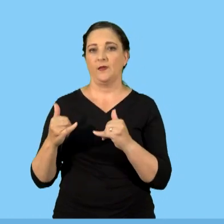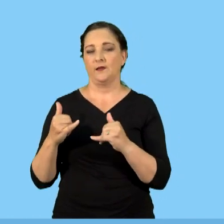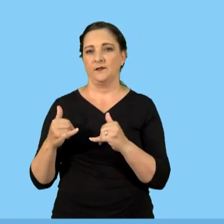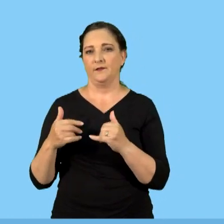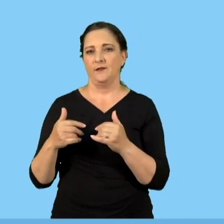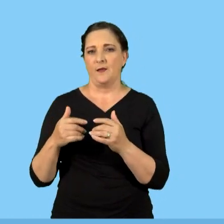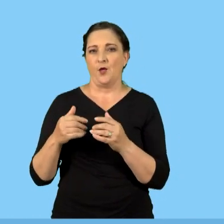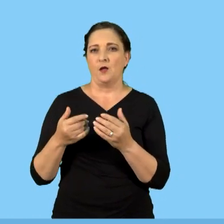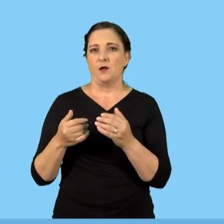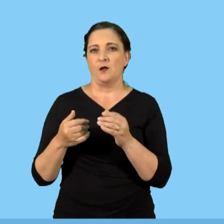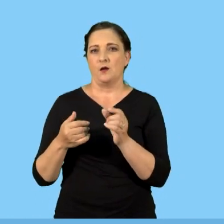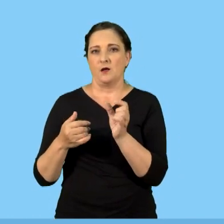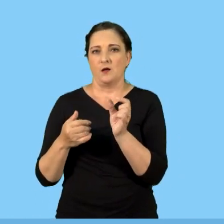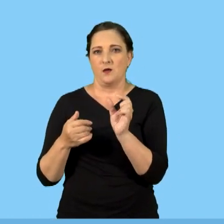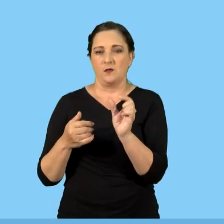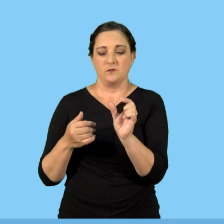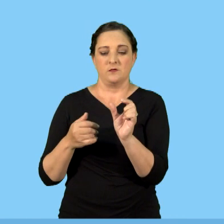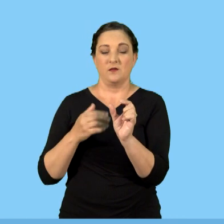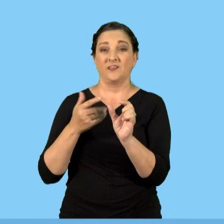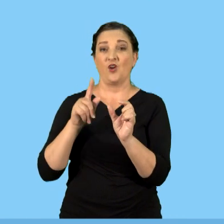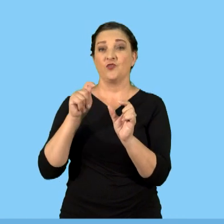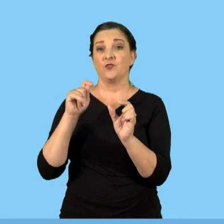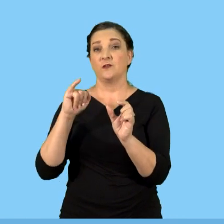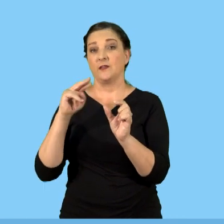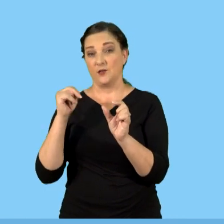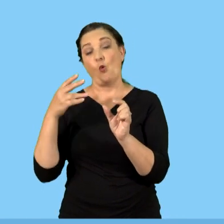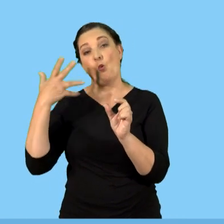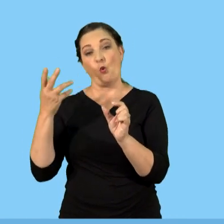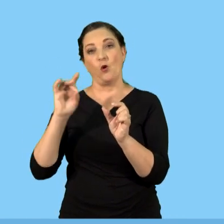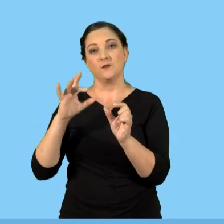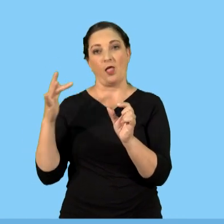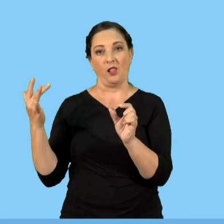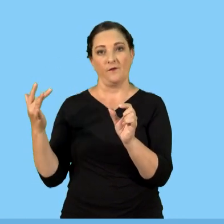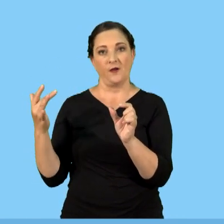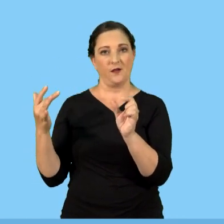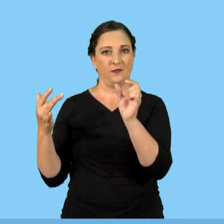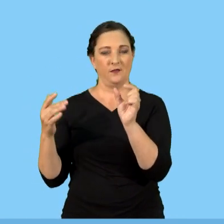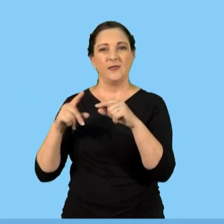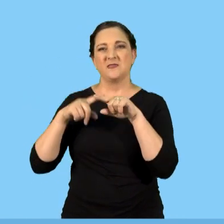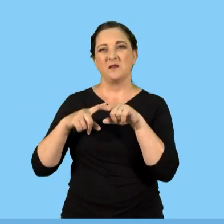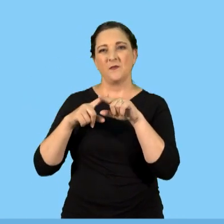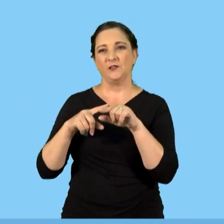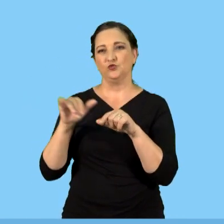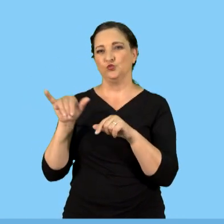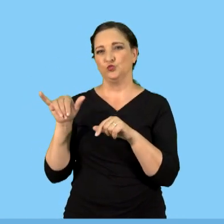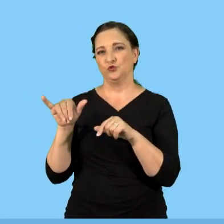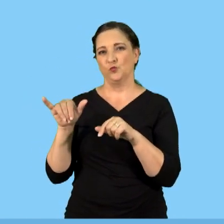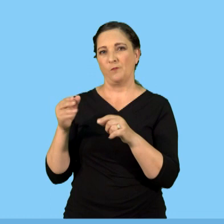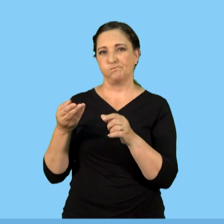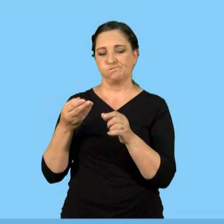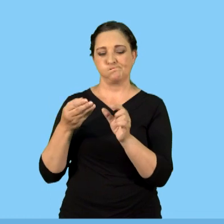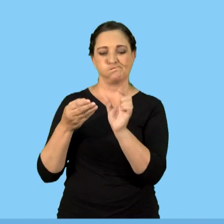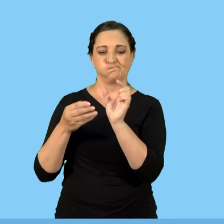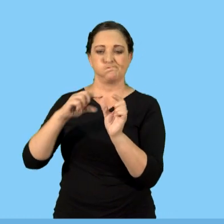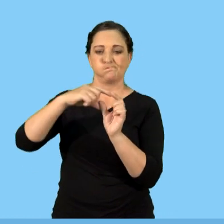And this metal is going to form that protective layer of either tin or silver, depending on which one